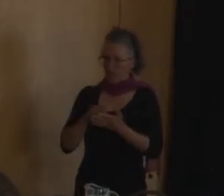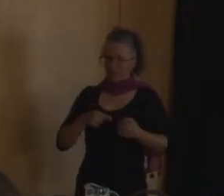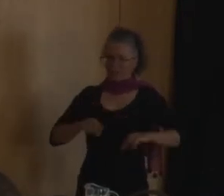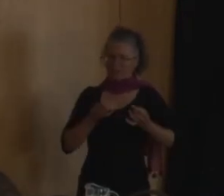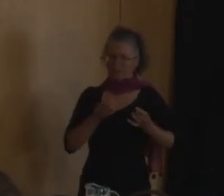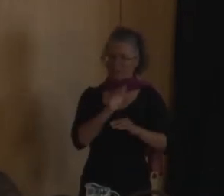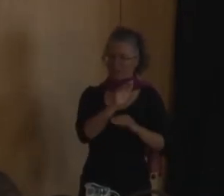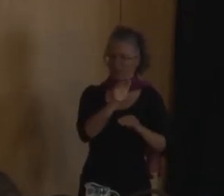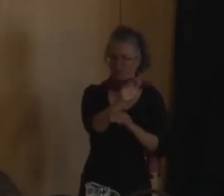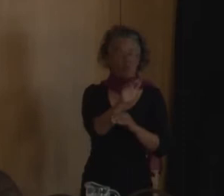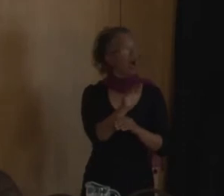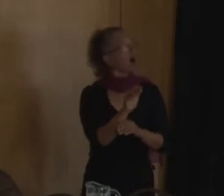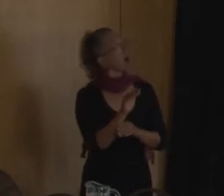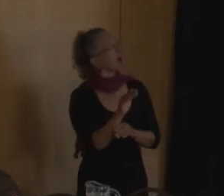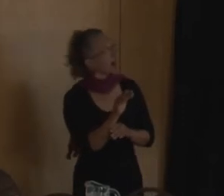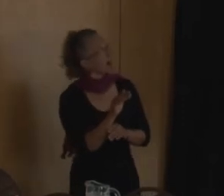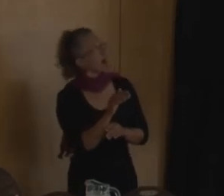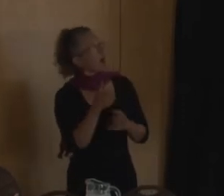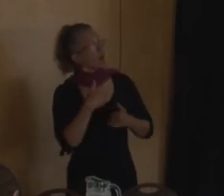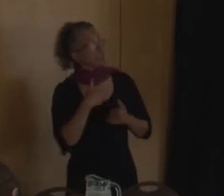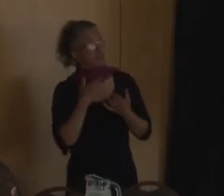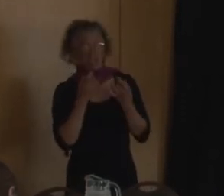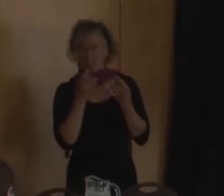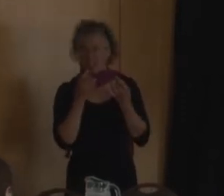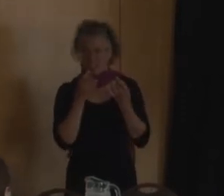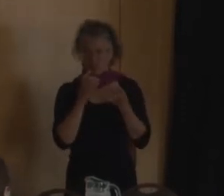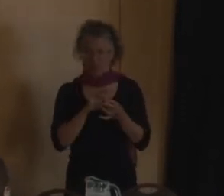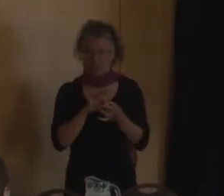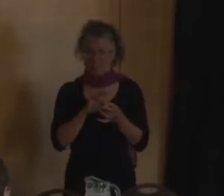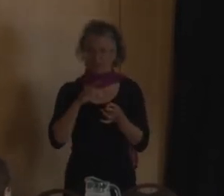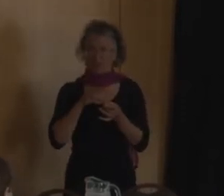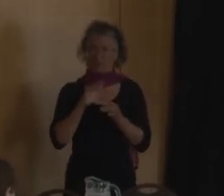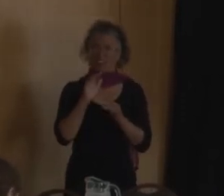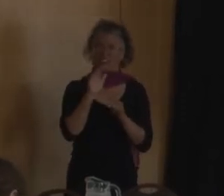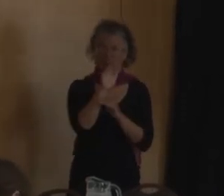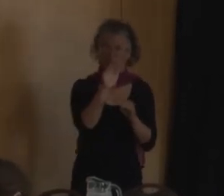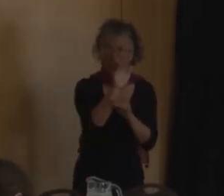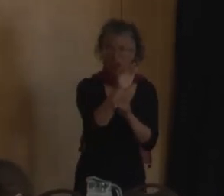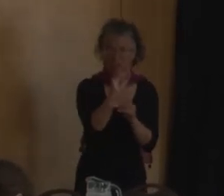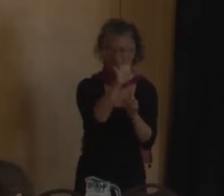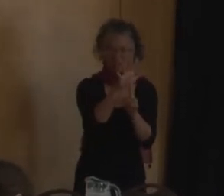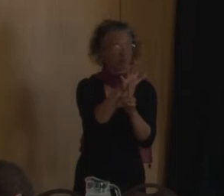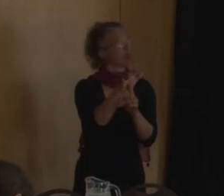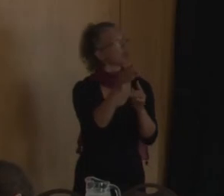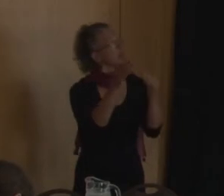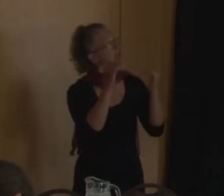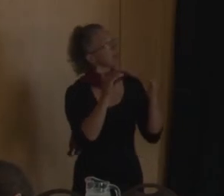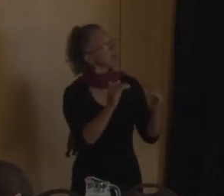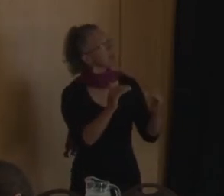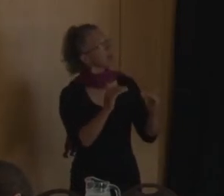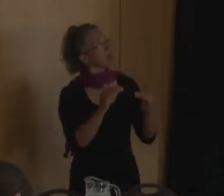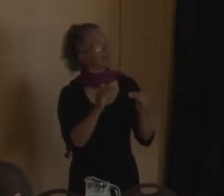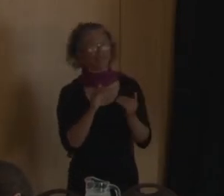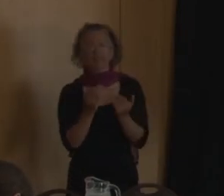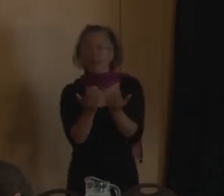To be relevant, we need to look forward because history is happening now. Invite involvement. In this age of social